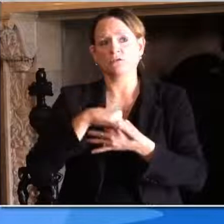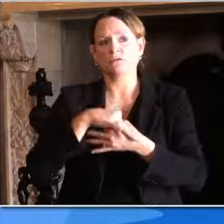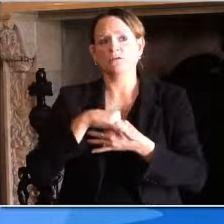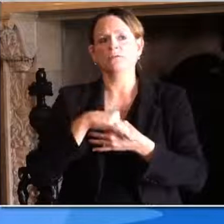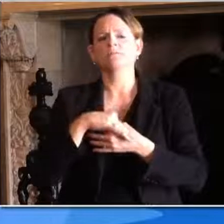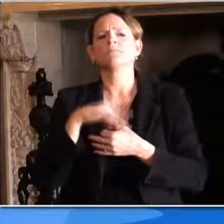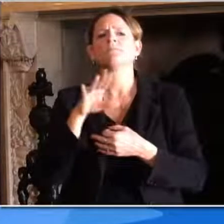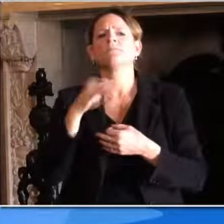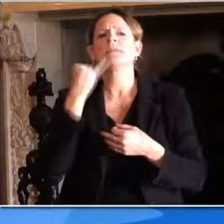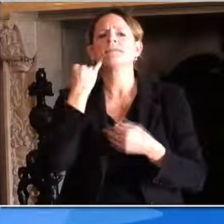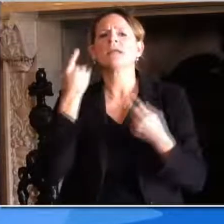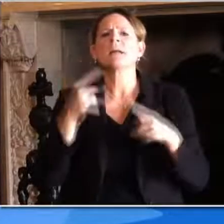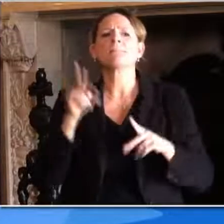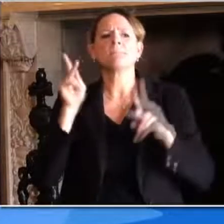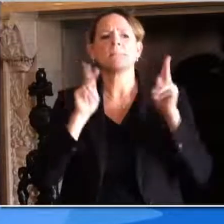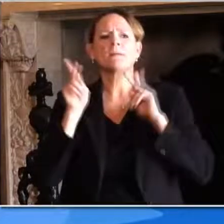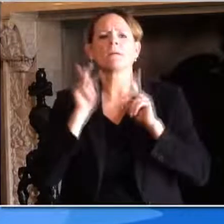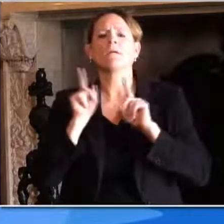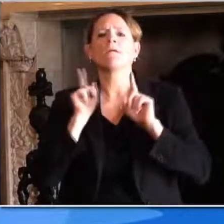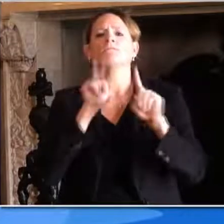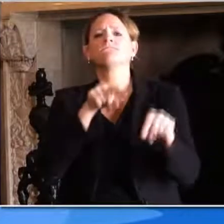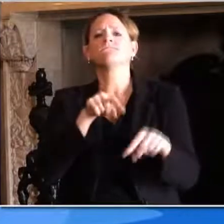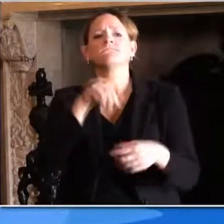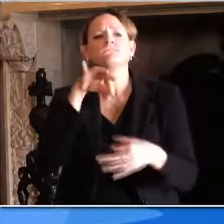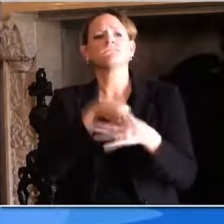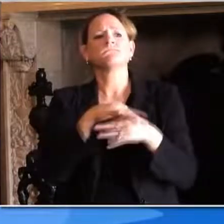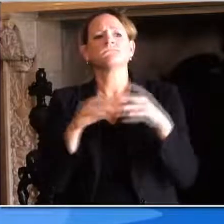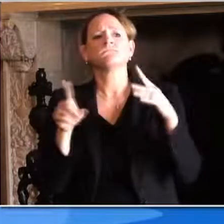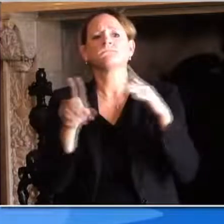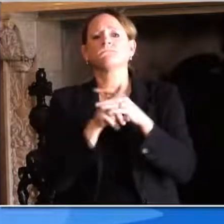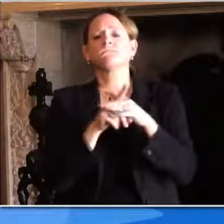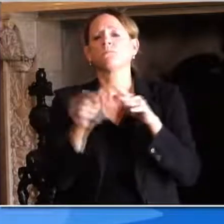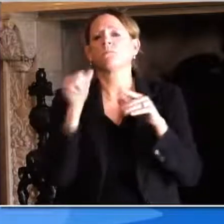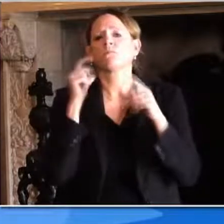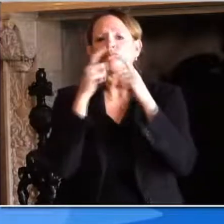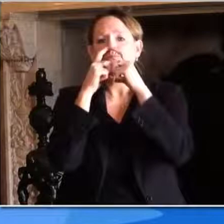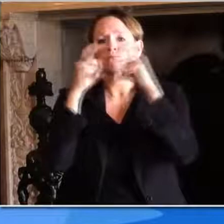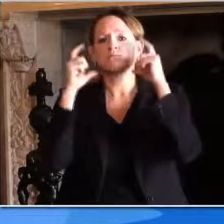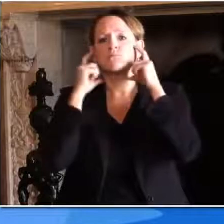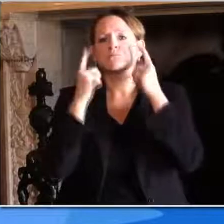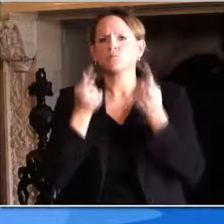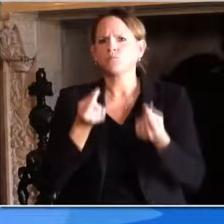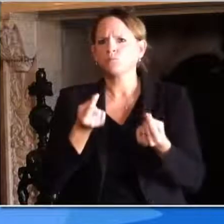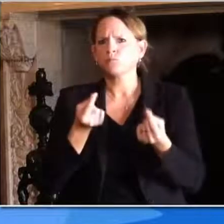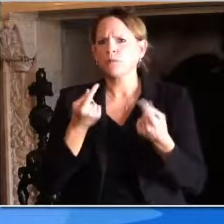locations be indoors, or will they be fined for trying to vote without a mask?